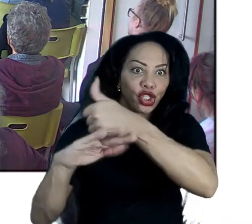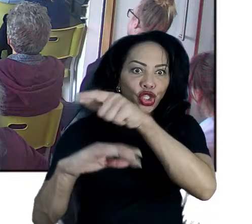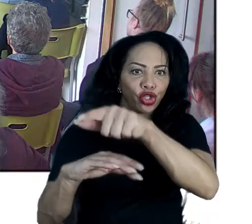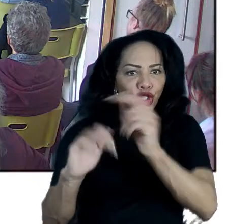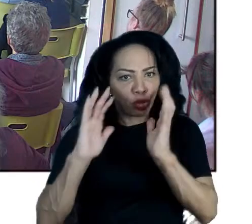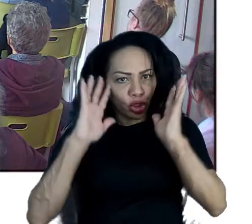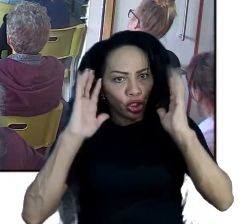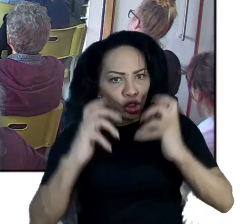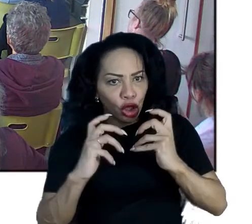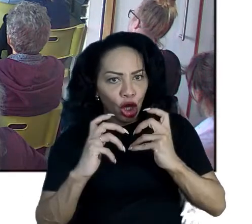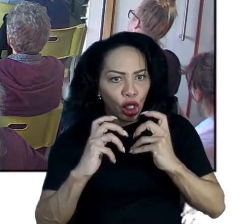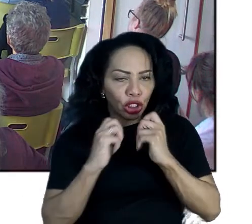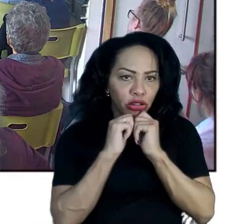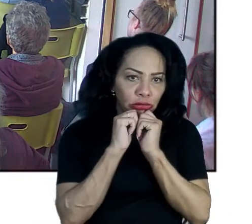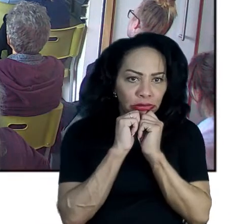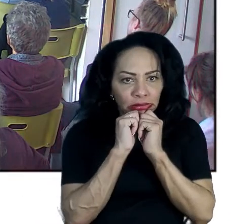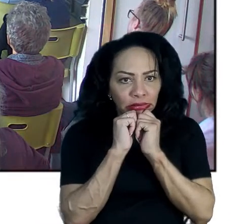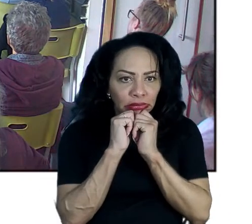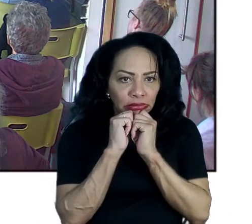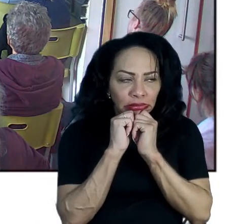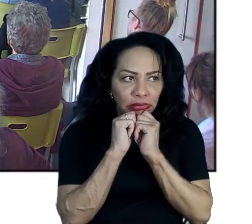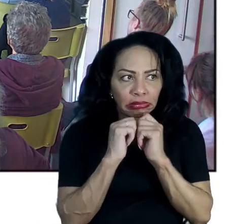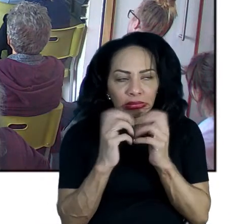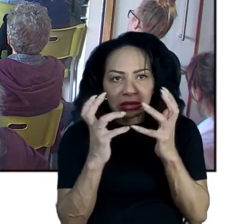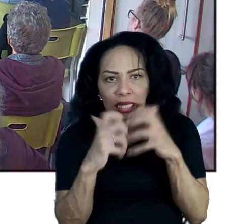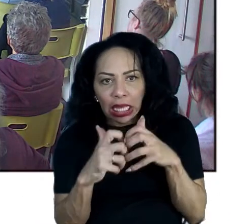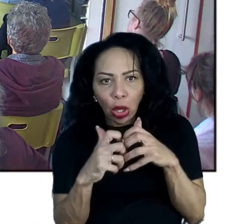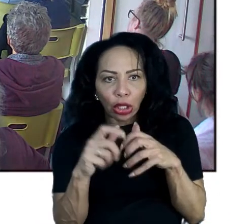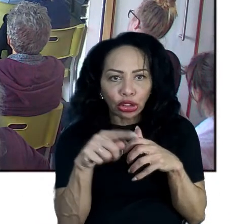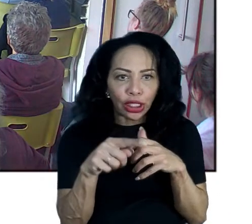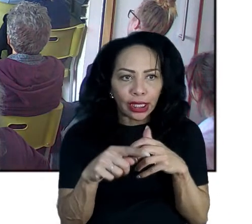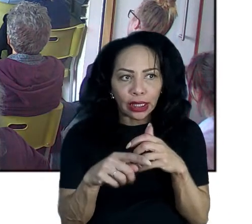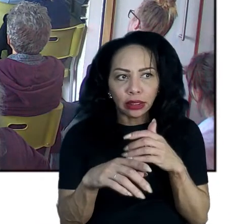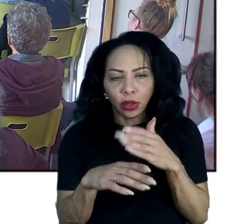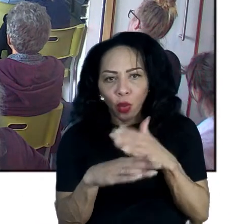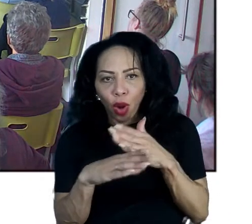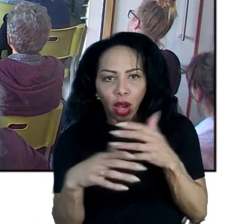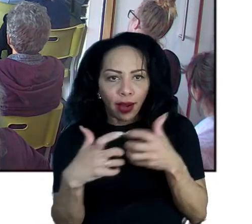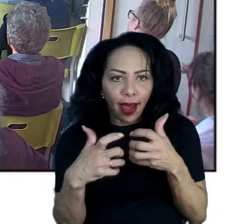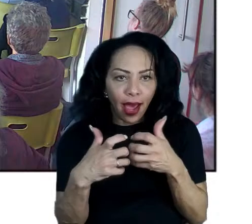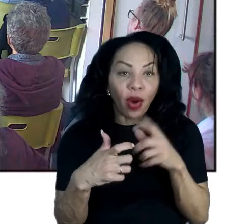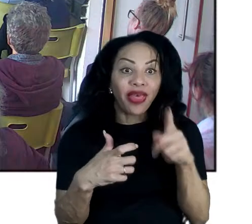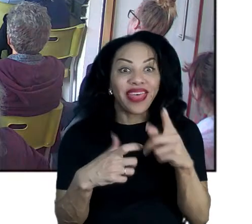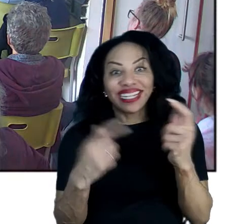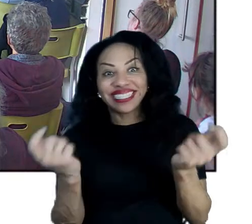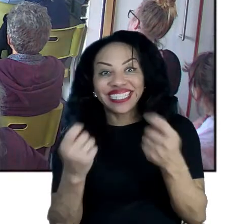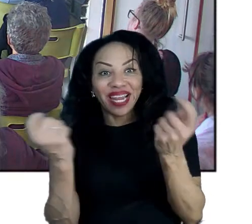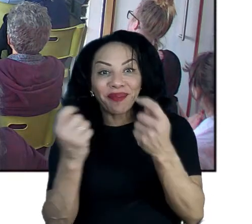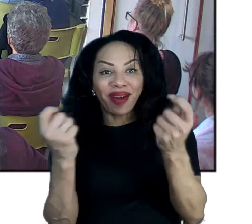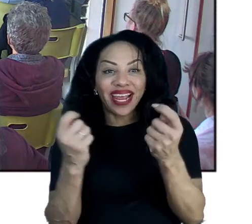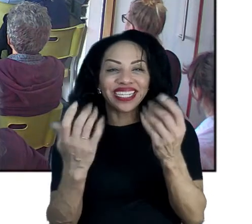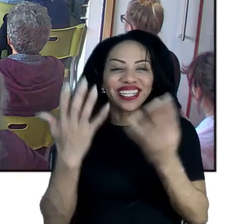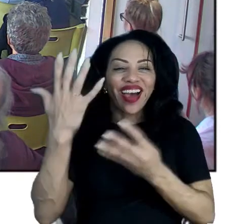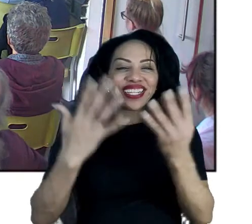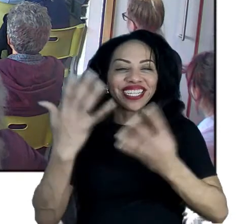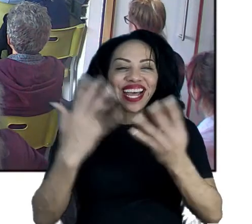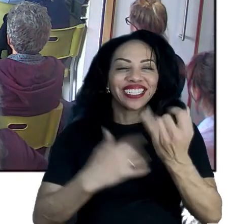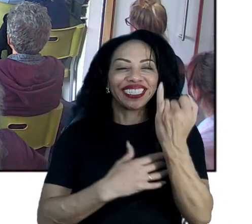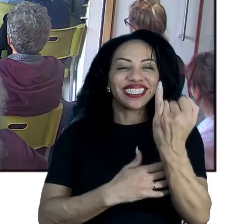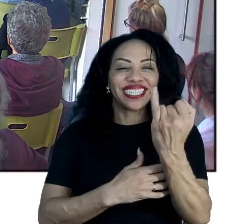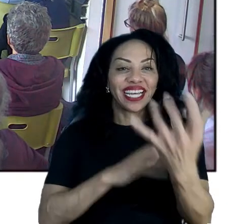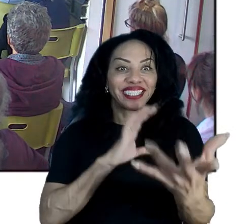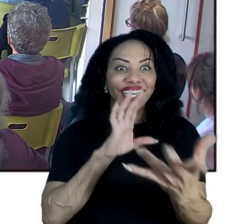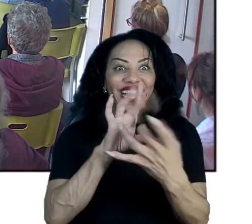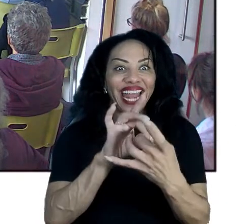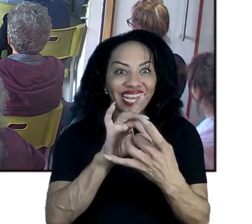of a celebration when they finally connect to the internet in 1996. And the organisation at that